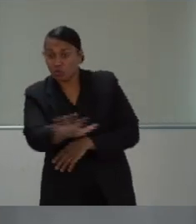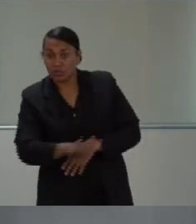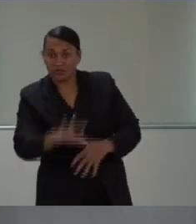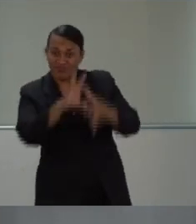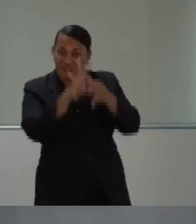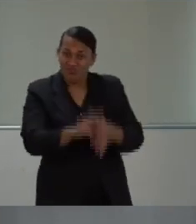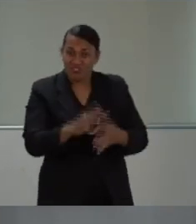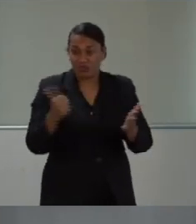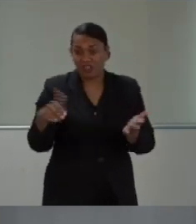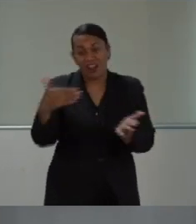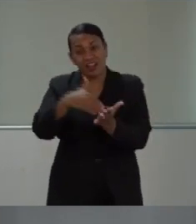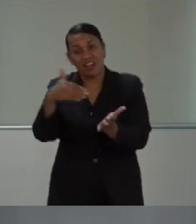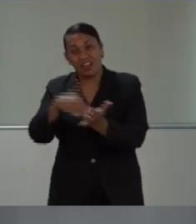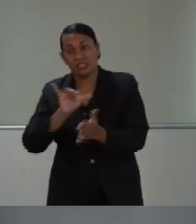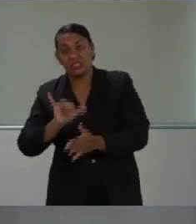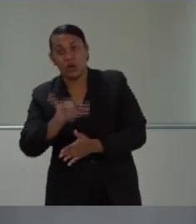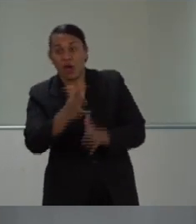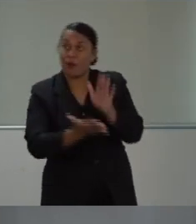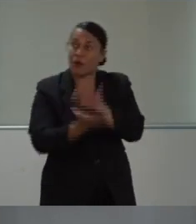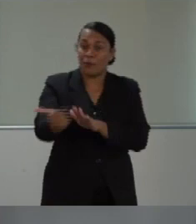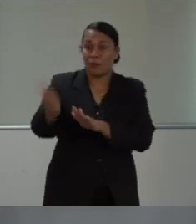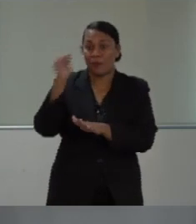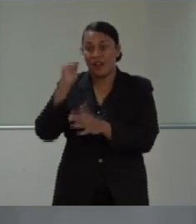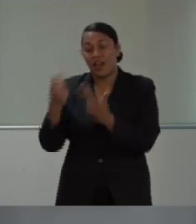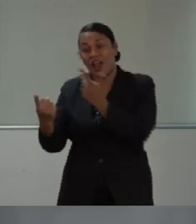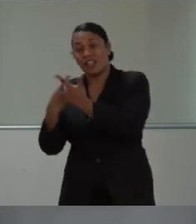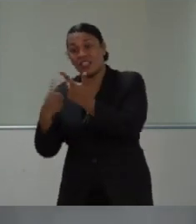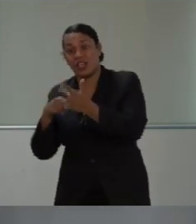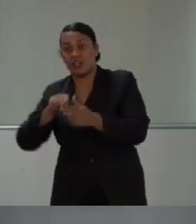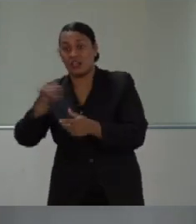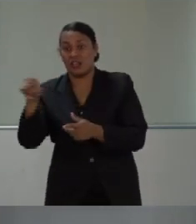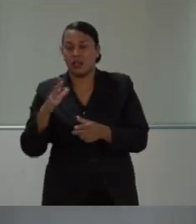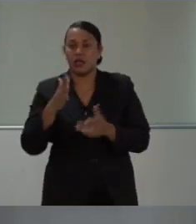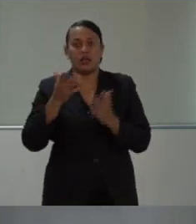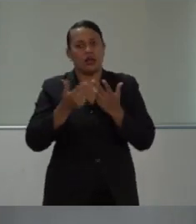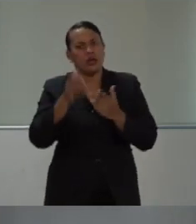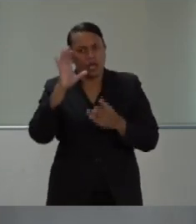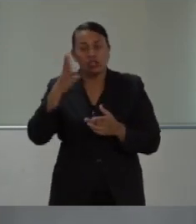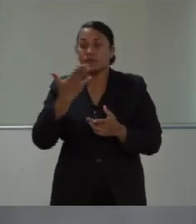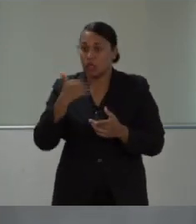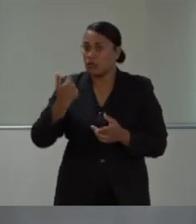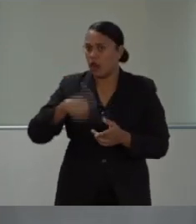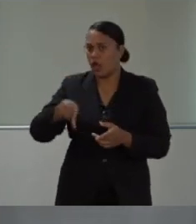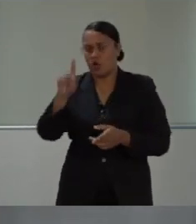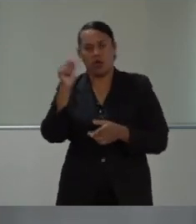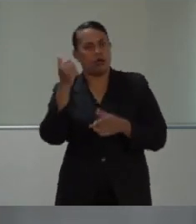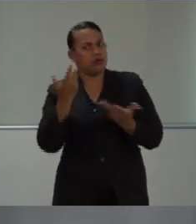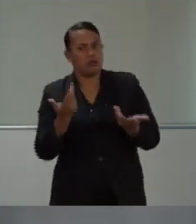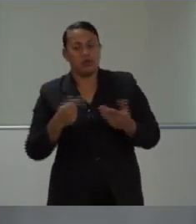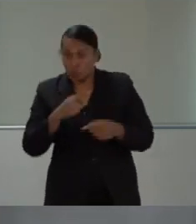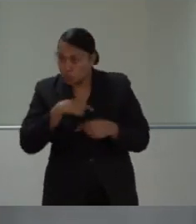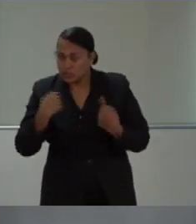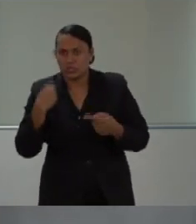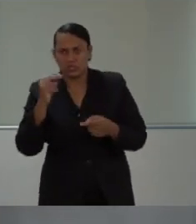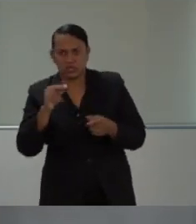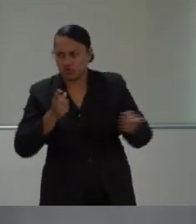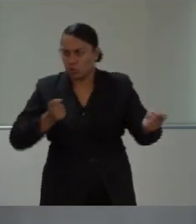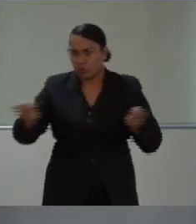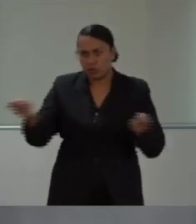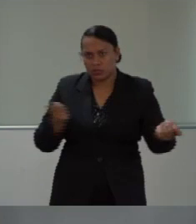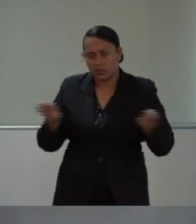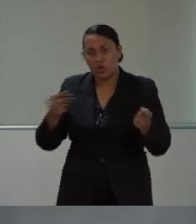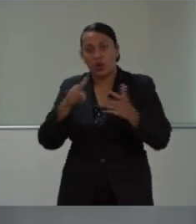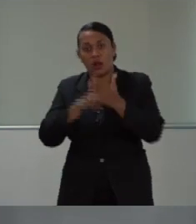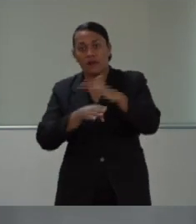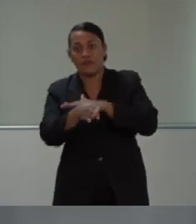that need to go back into other parts of the country. We will allow that one-time movement. We're coordinating with the Navy, that they go back now that the